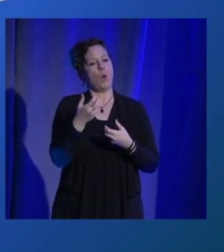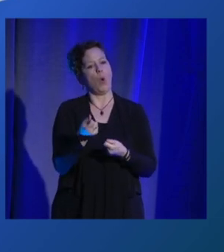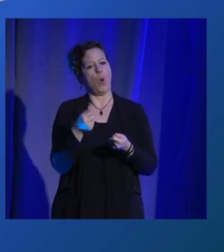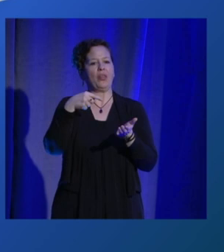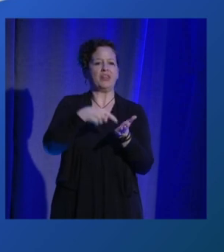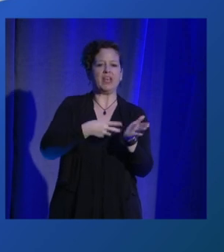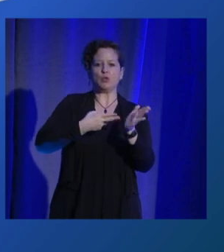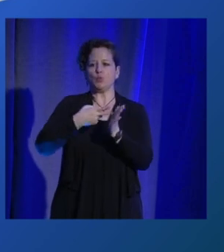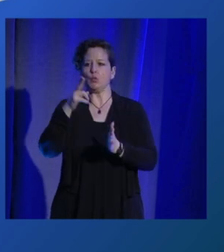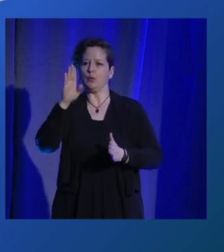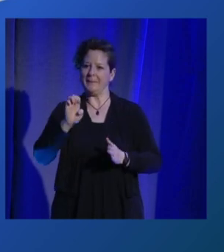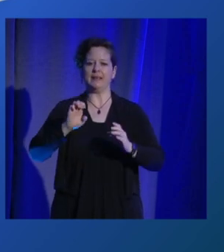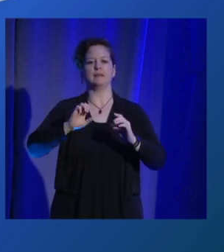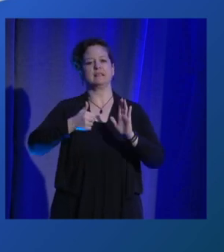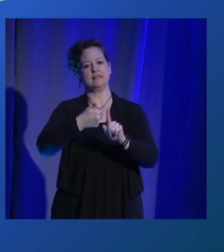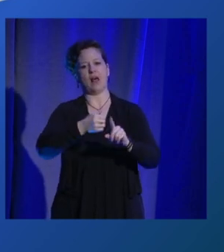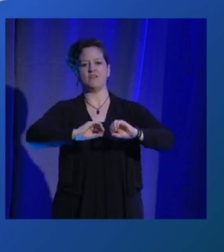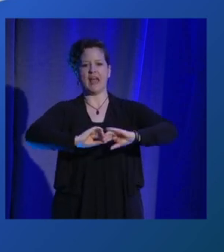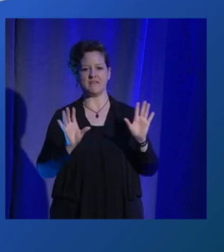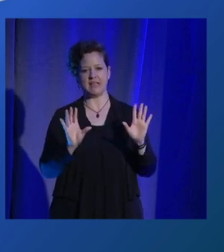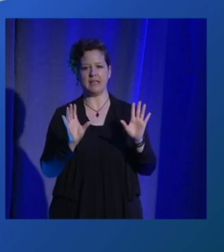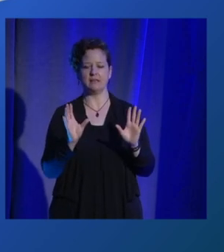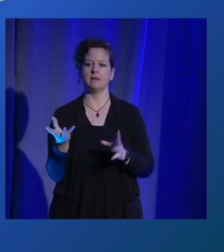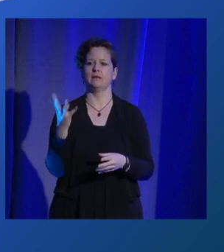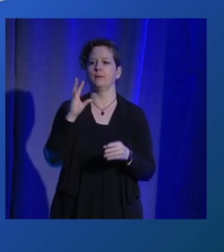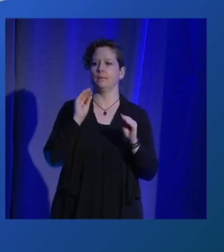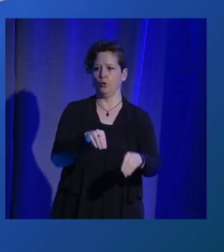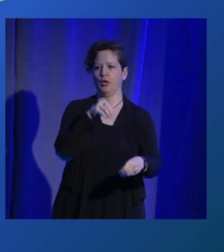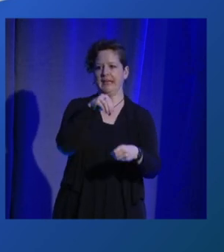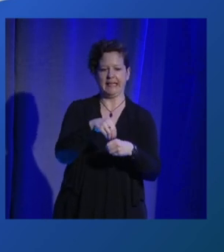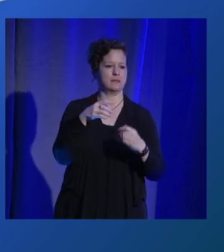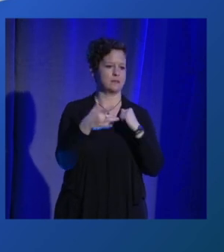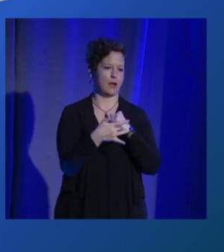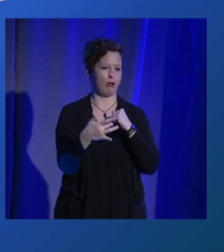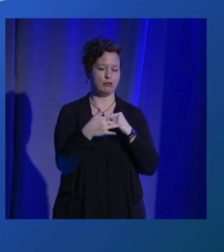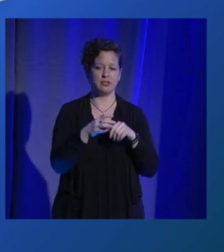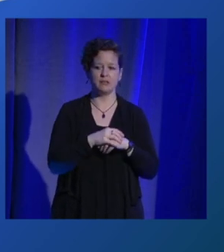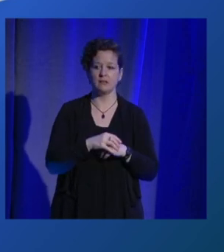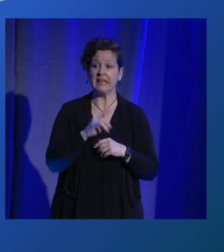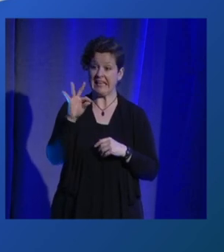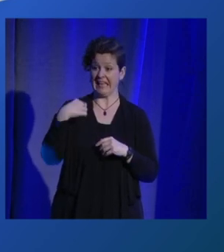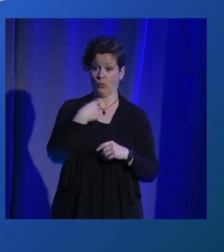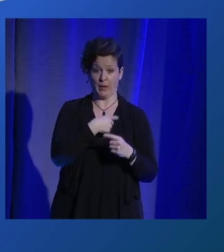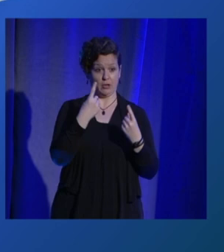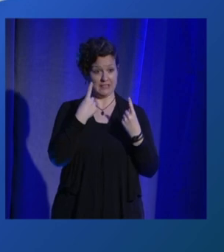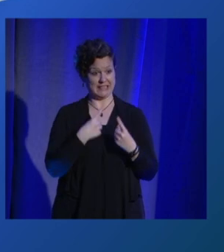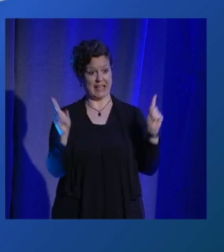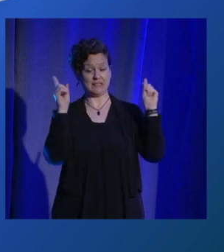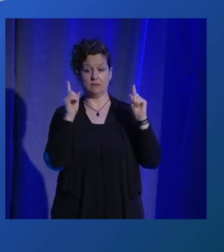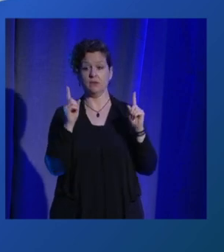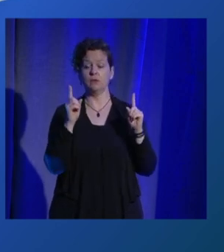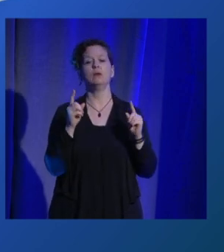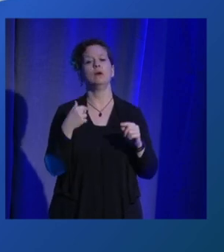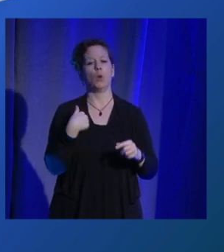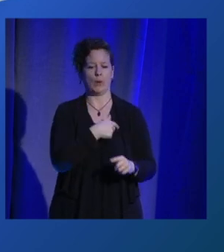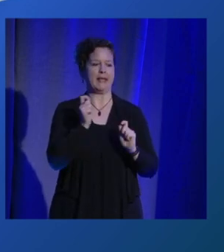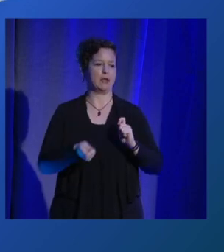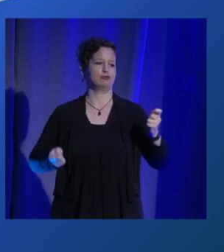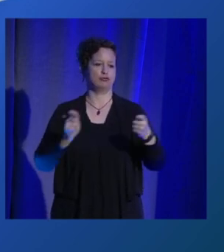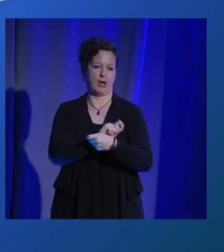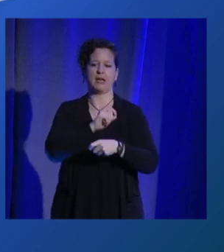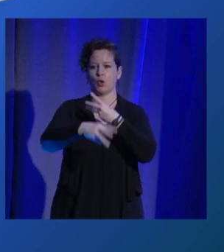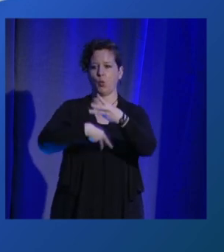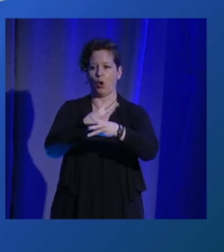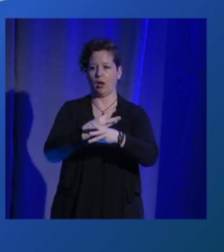into our algorithms and if we're successful we will transform the world and the world will be